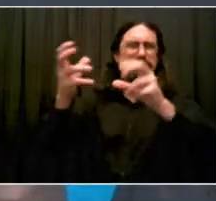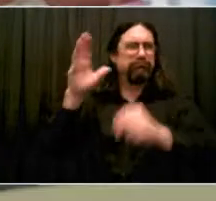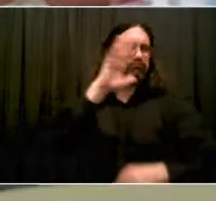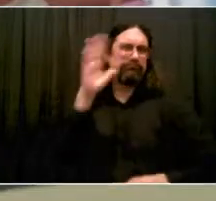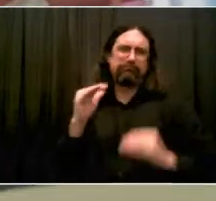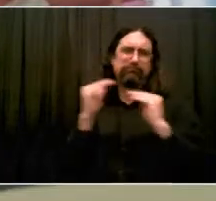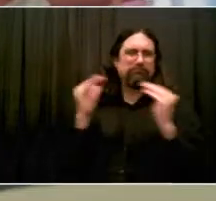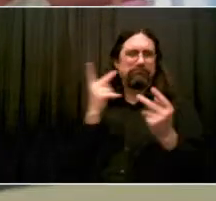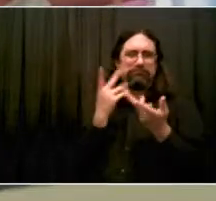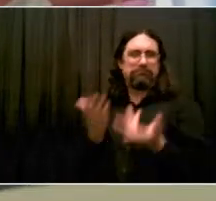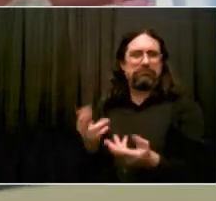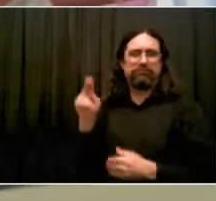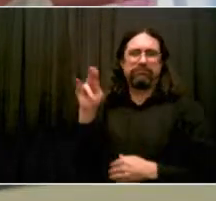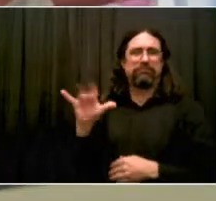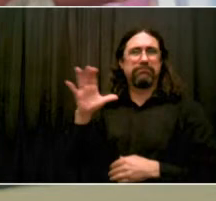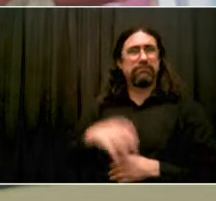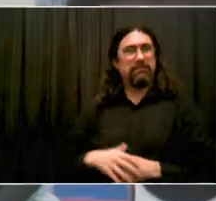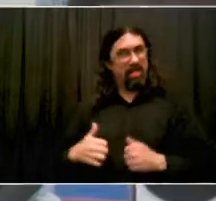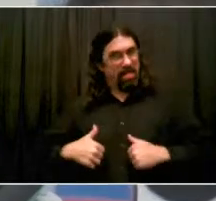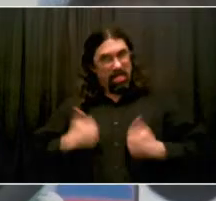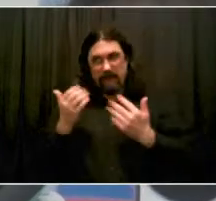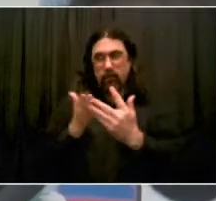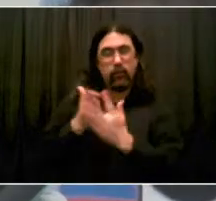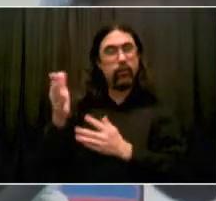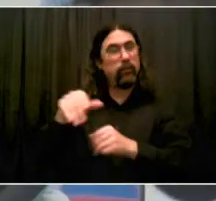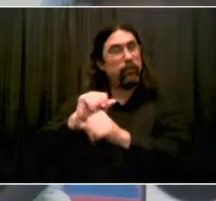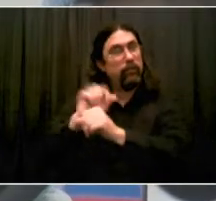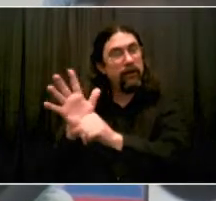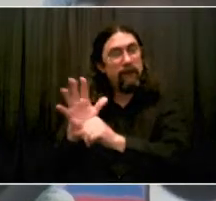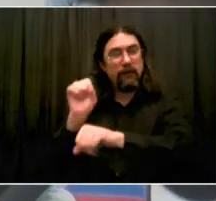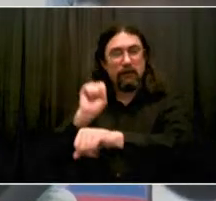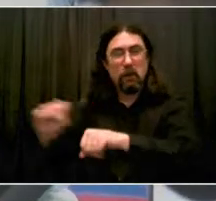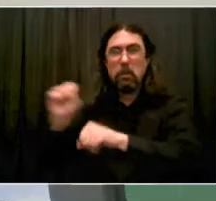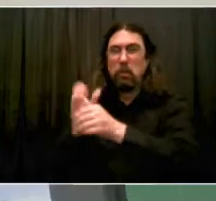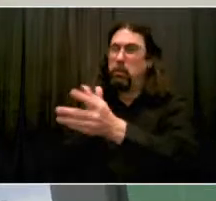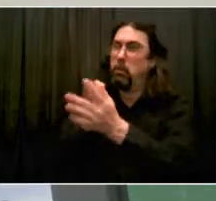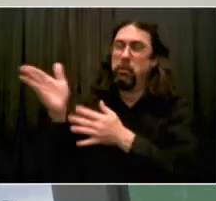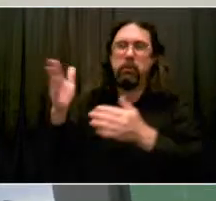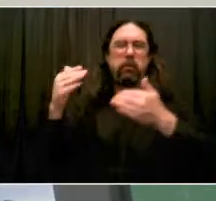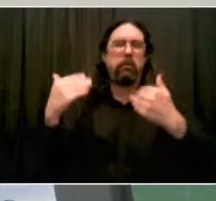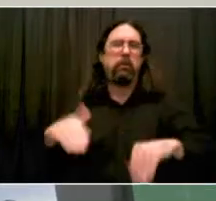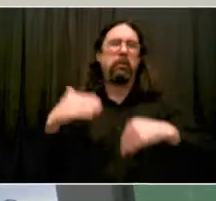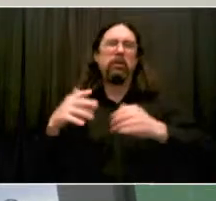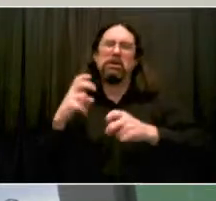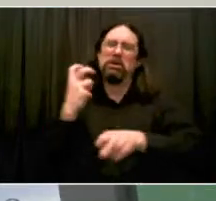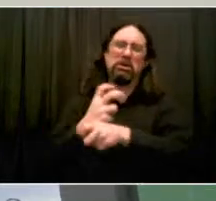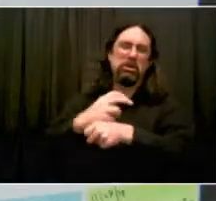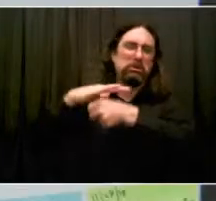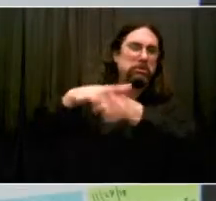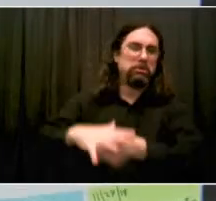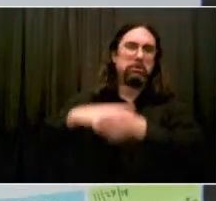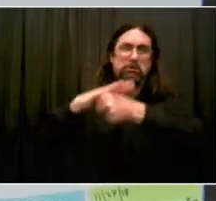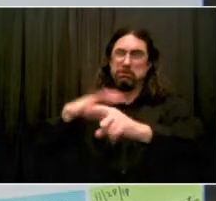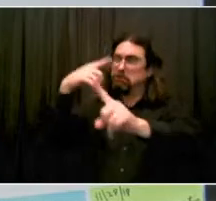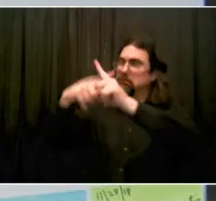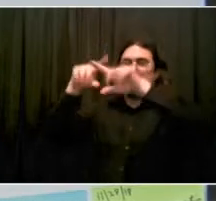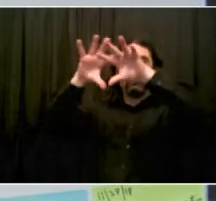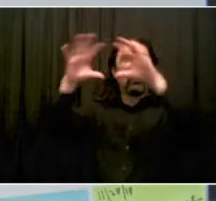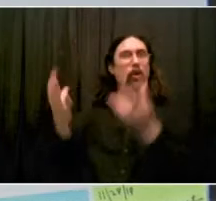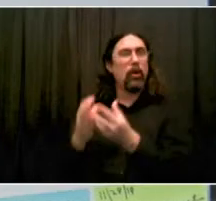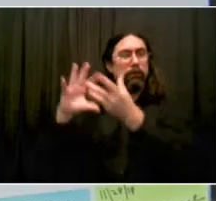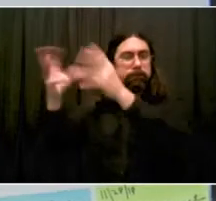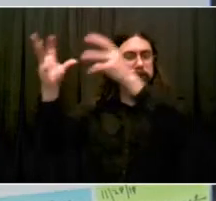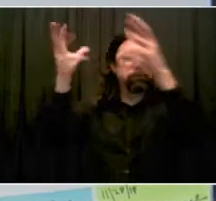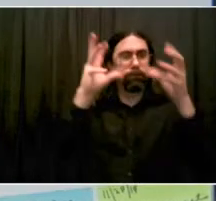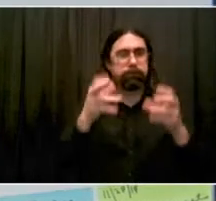in the pandemic and working through it has been a lot to deal with, along with everything else that's going on in the world. Thrive and